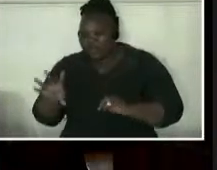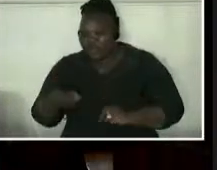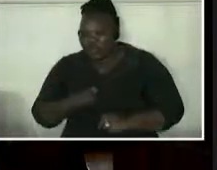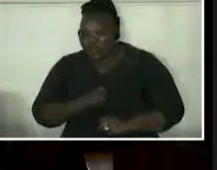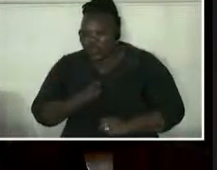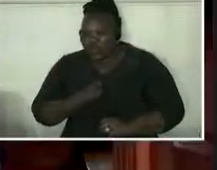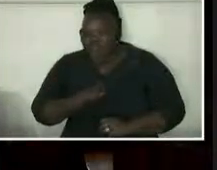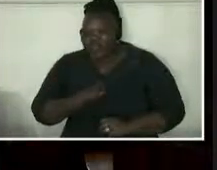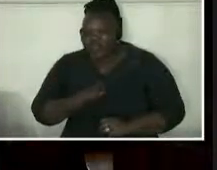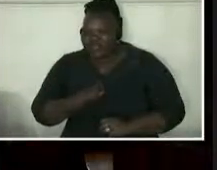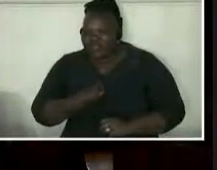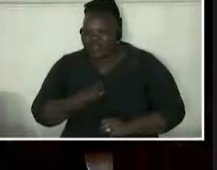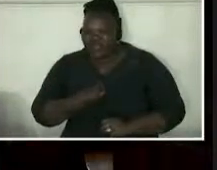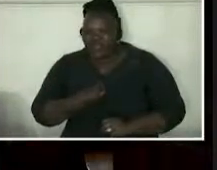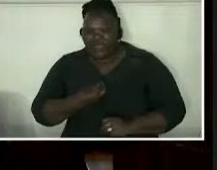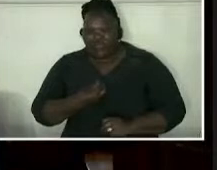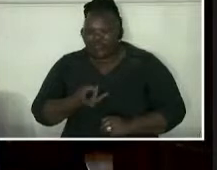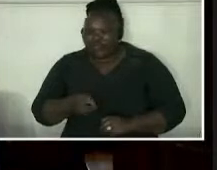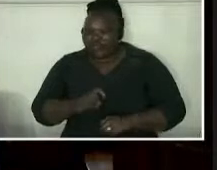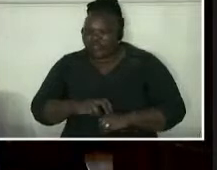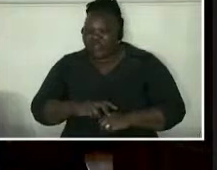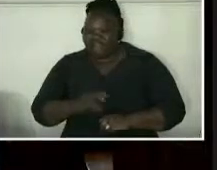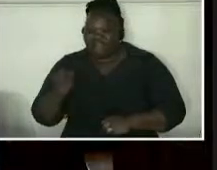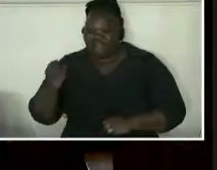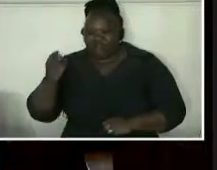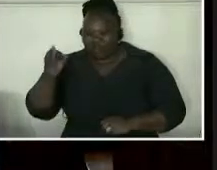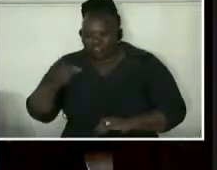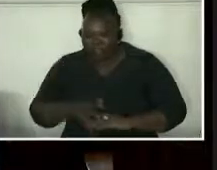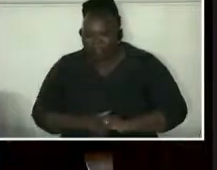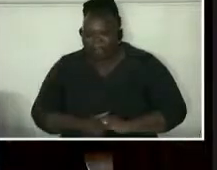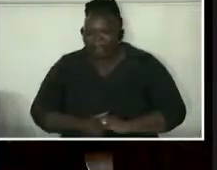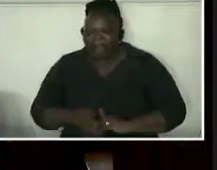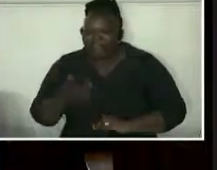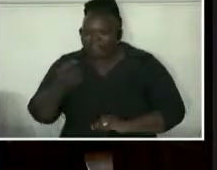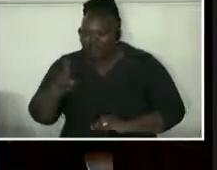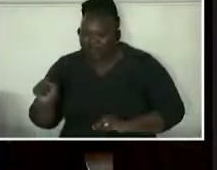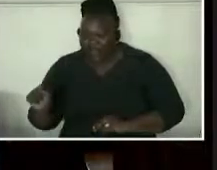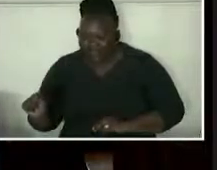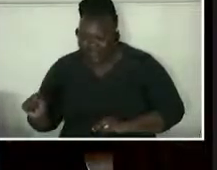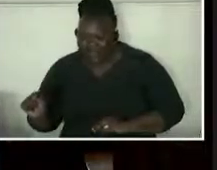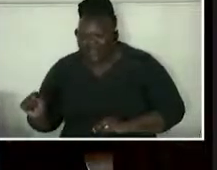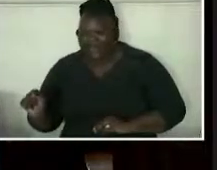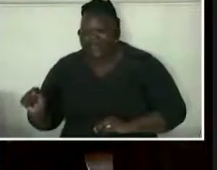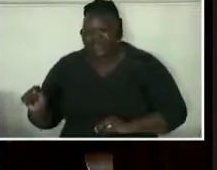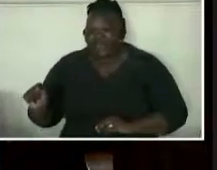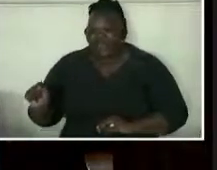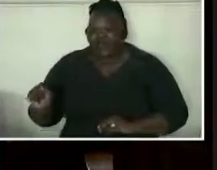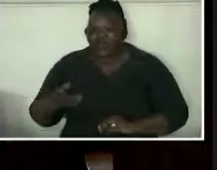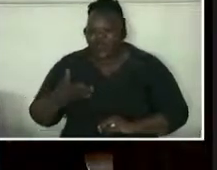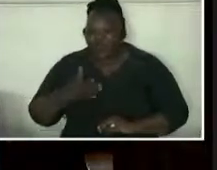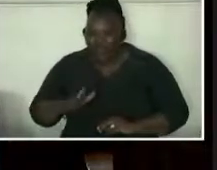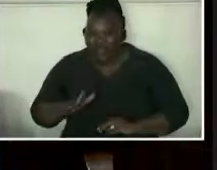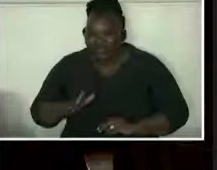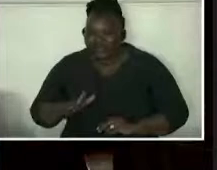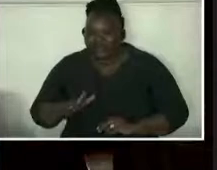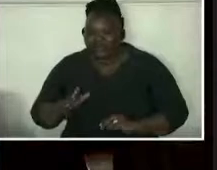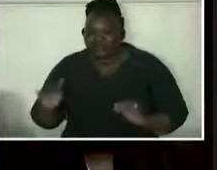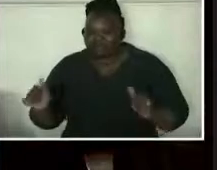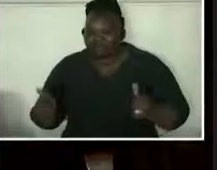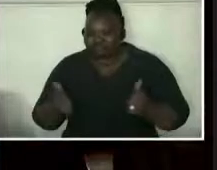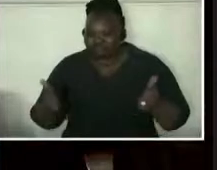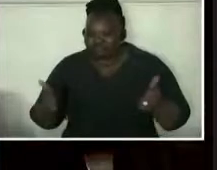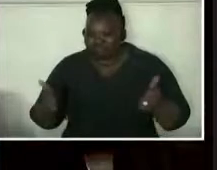children does not deserve a future close quote it is for this reason that we are committed to championing